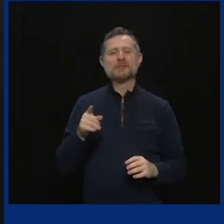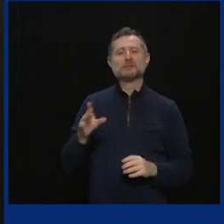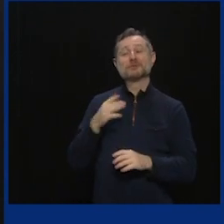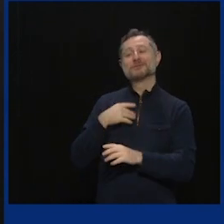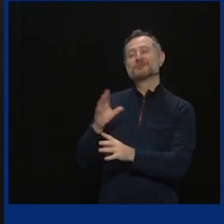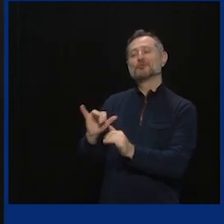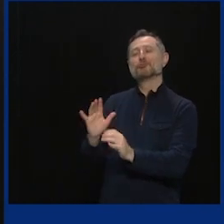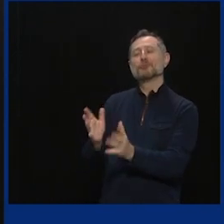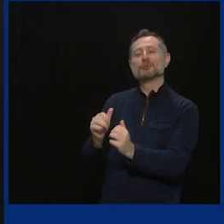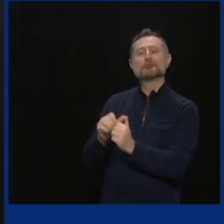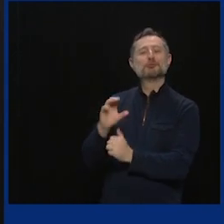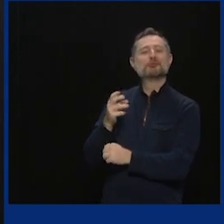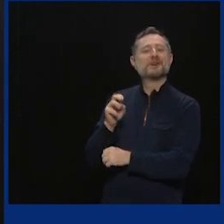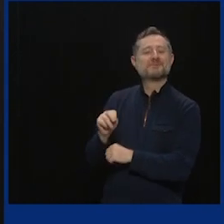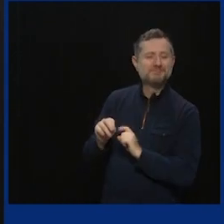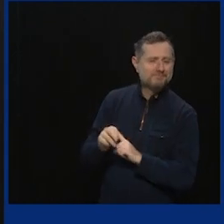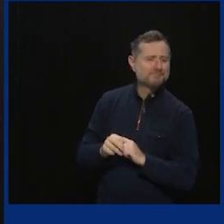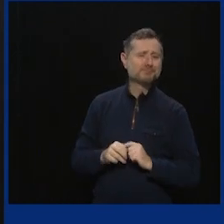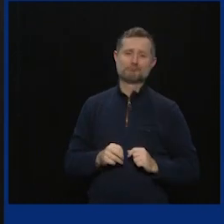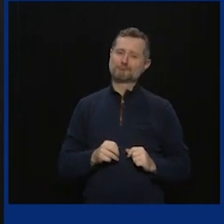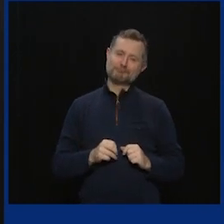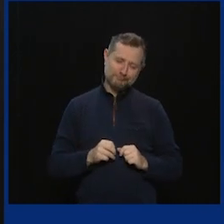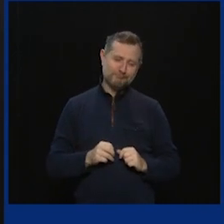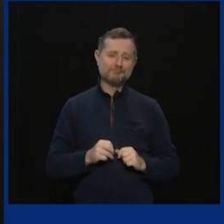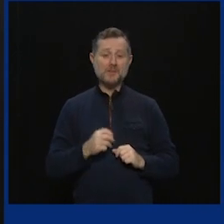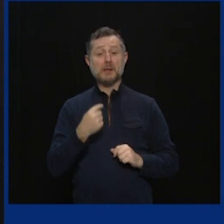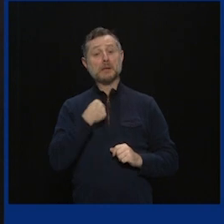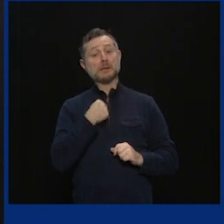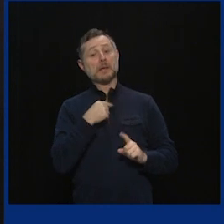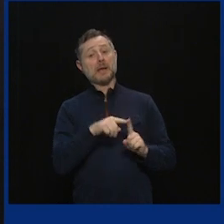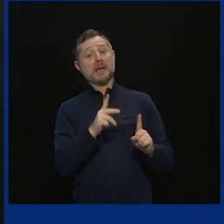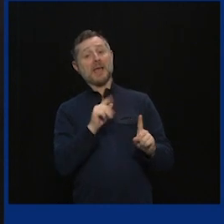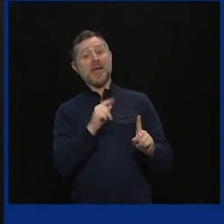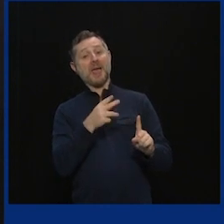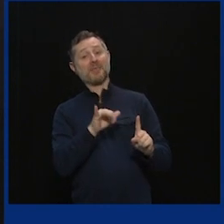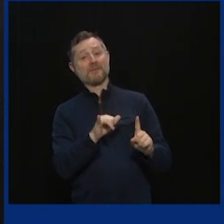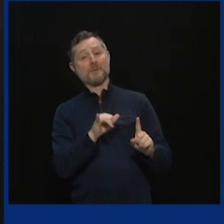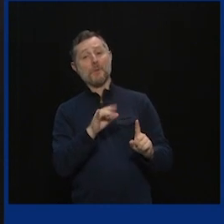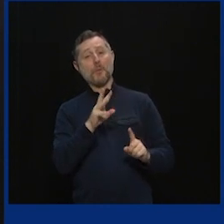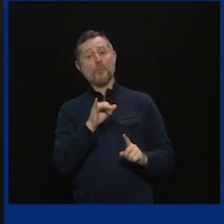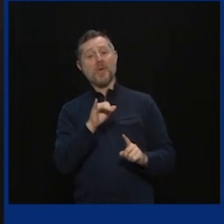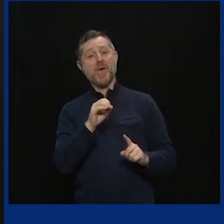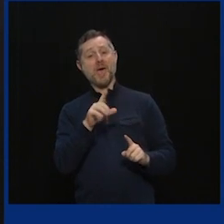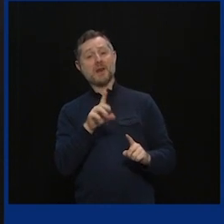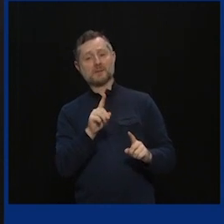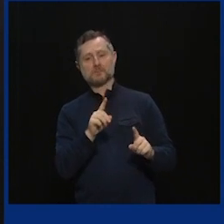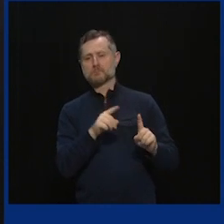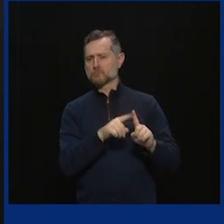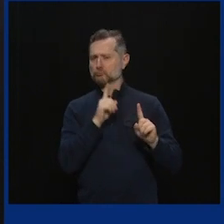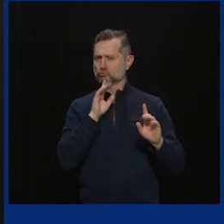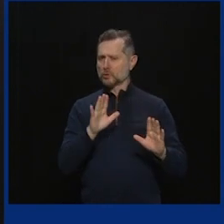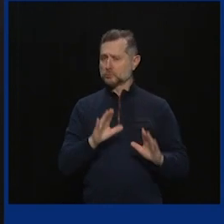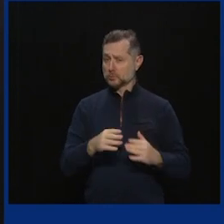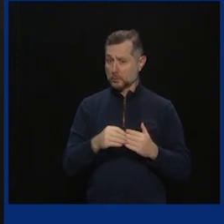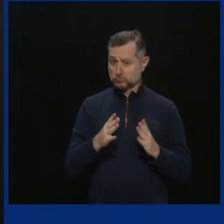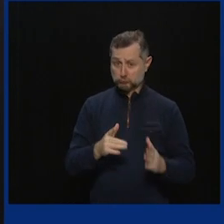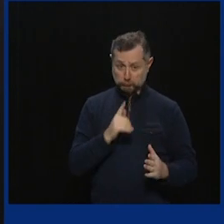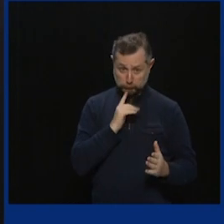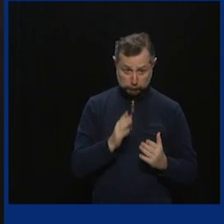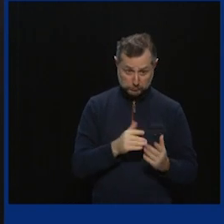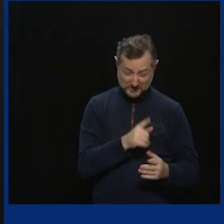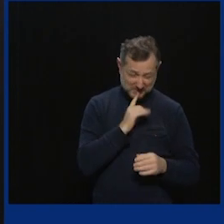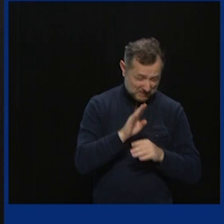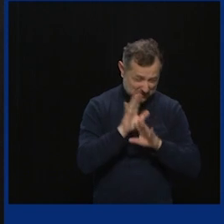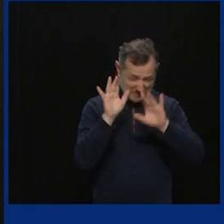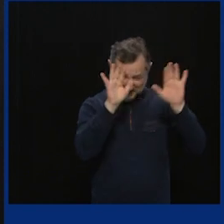You mentioned Kathy Wilde, an extraordinary leader who, no matter the size of the business or what part of the city they're in, she is out